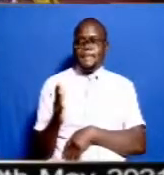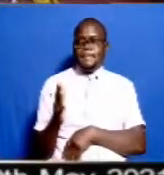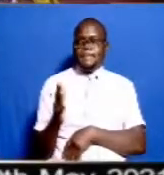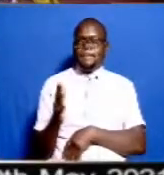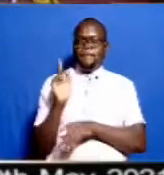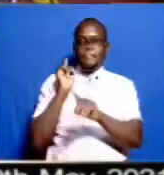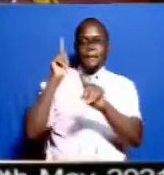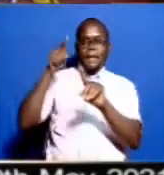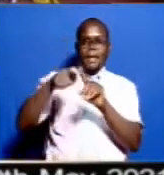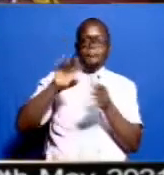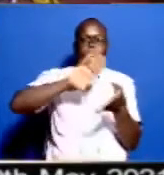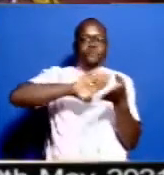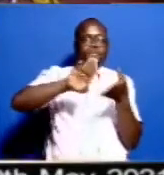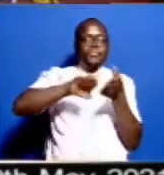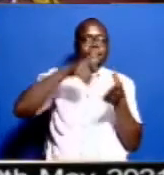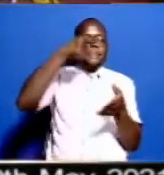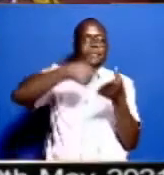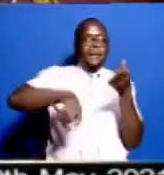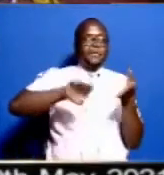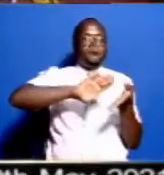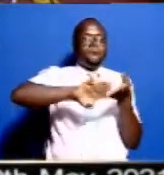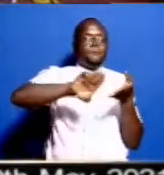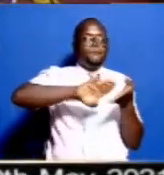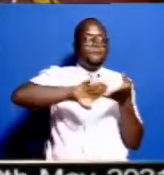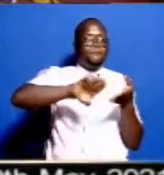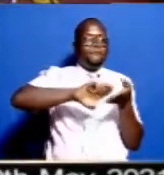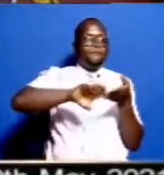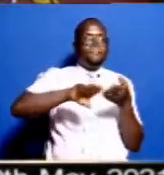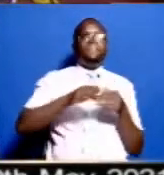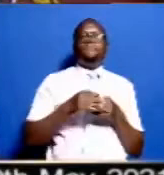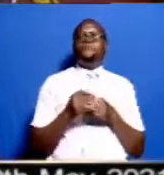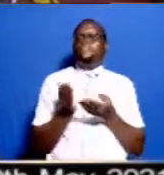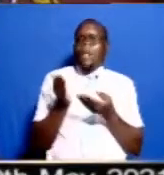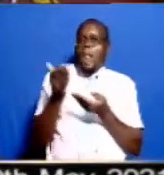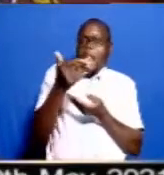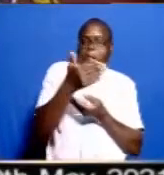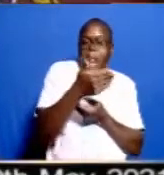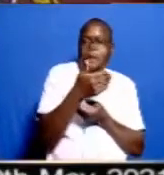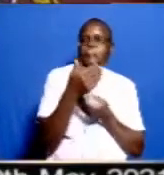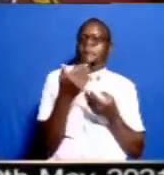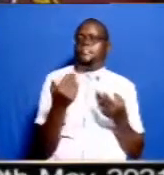seeks to exempt from the income tax accrued